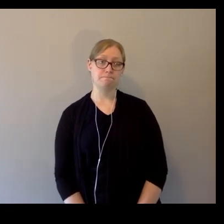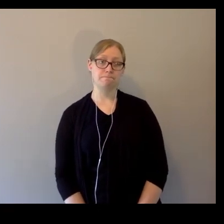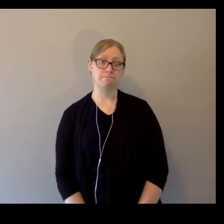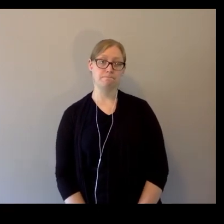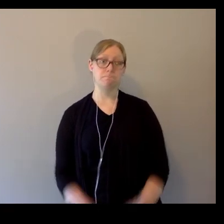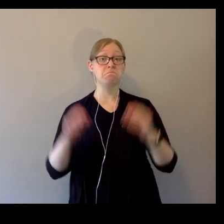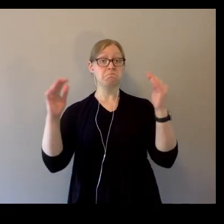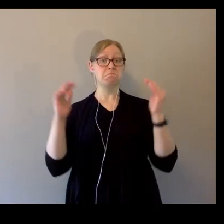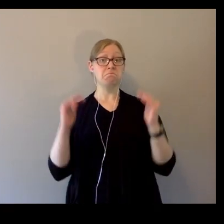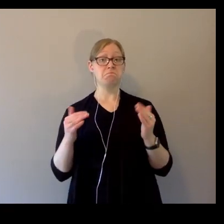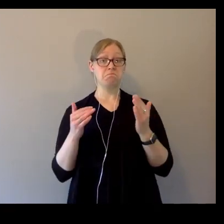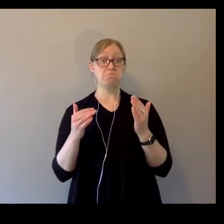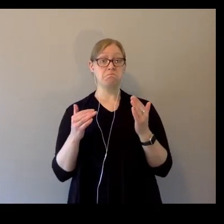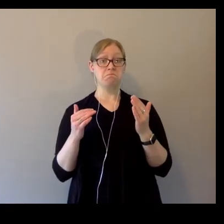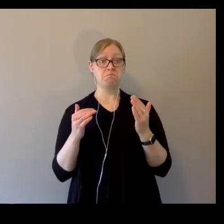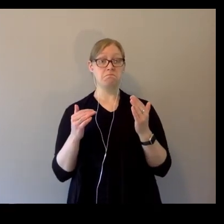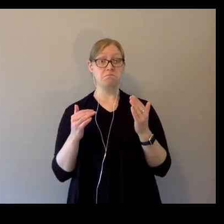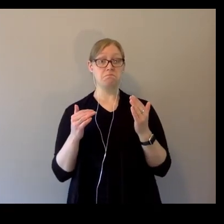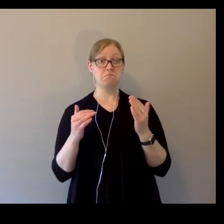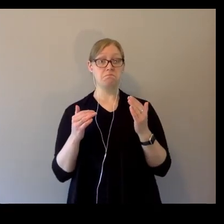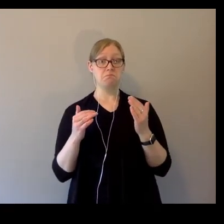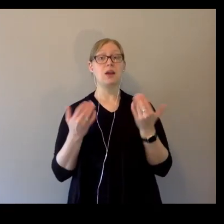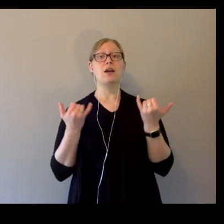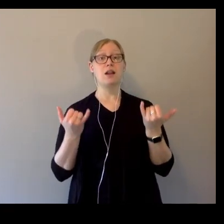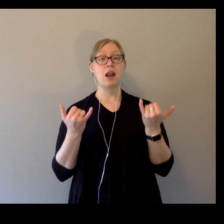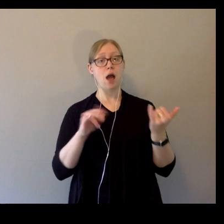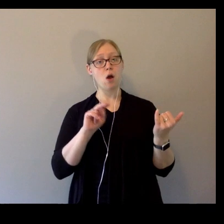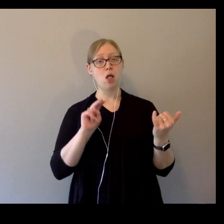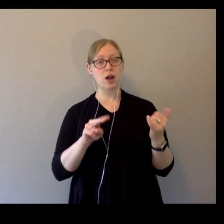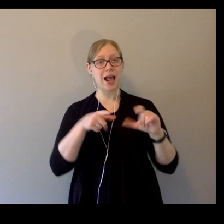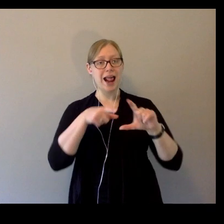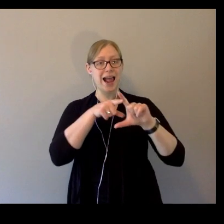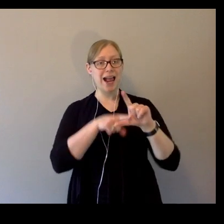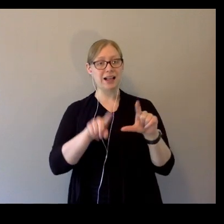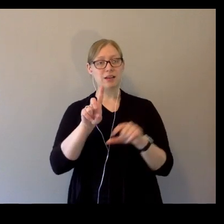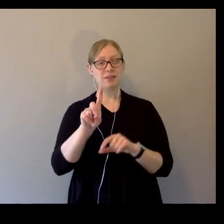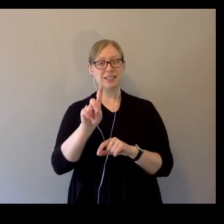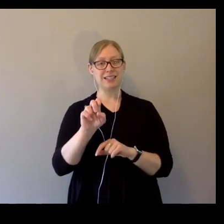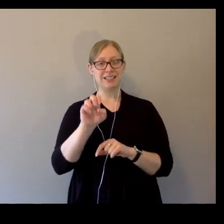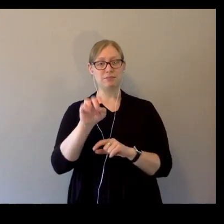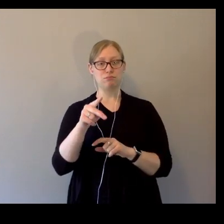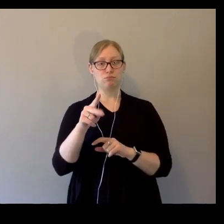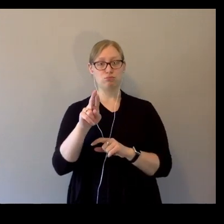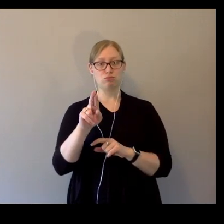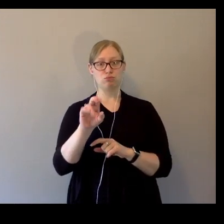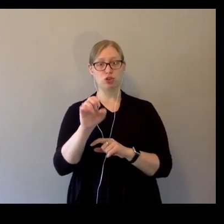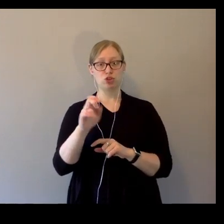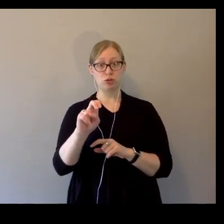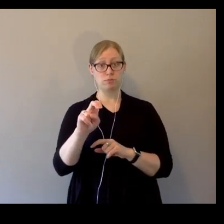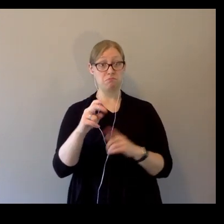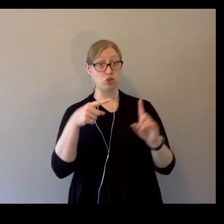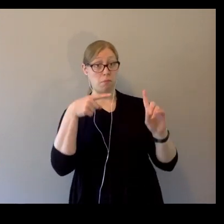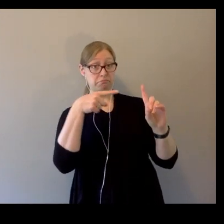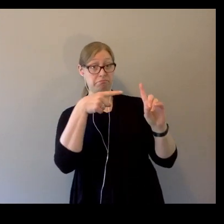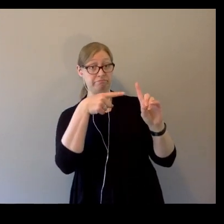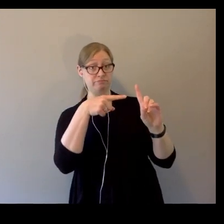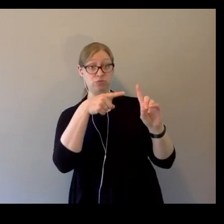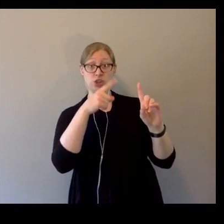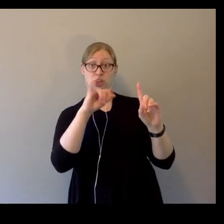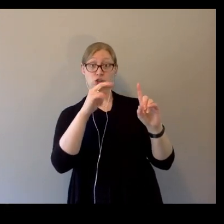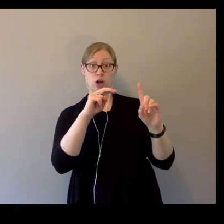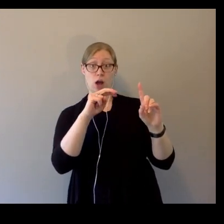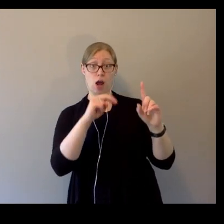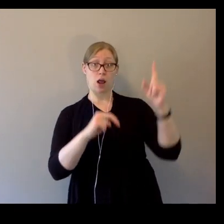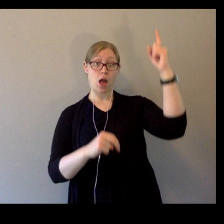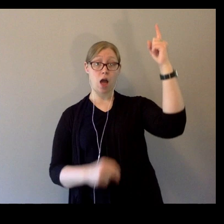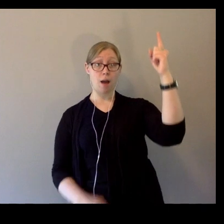All right, this next example is an angle of depression. So here we have John, and John is way